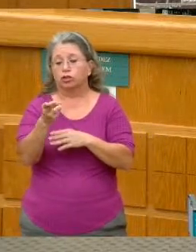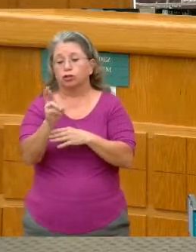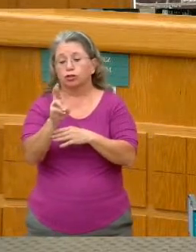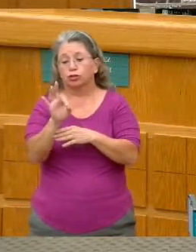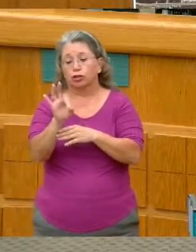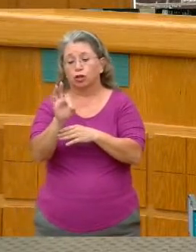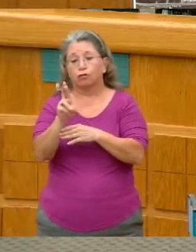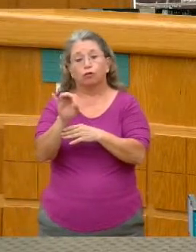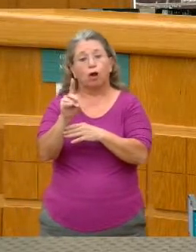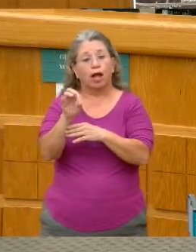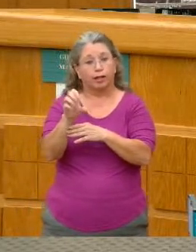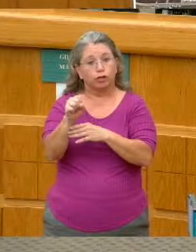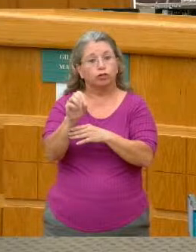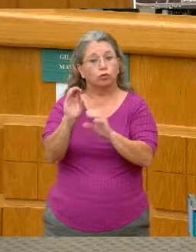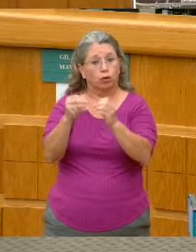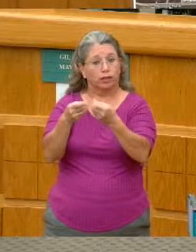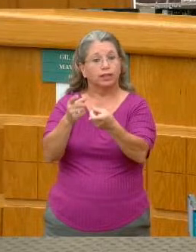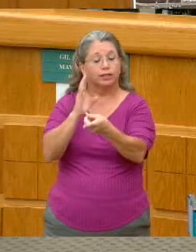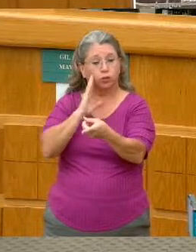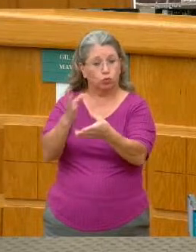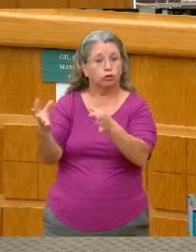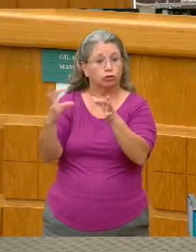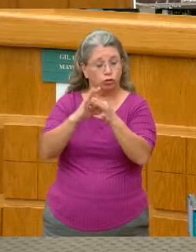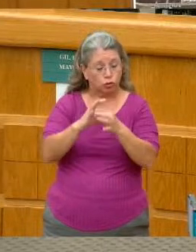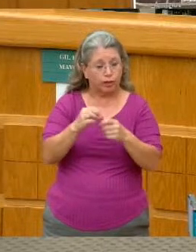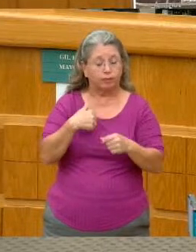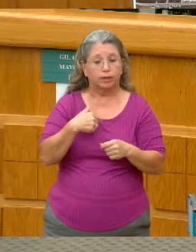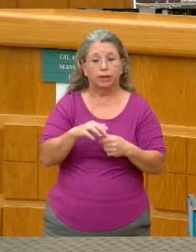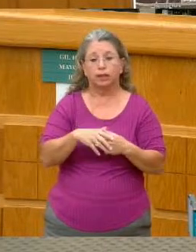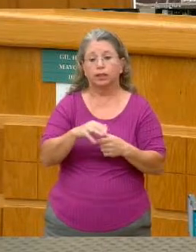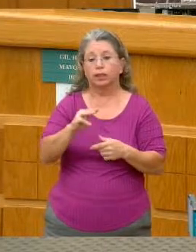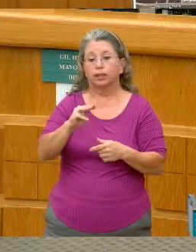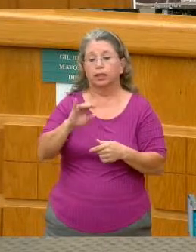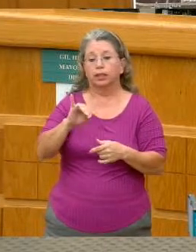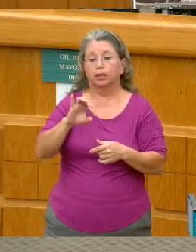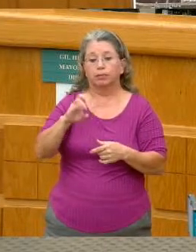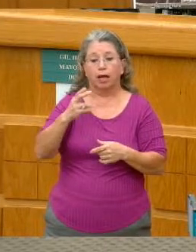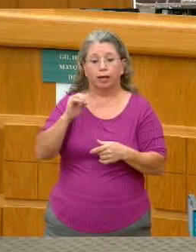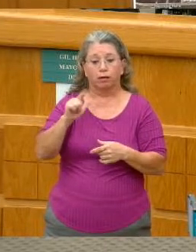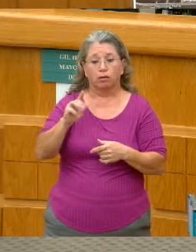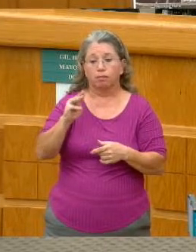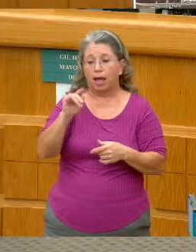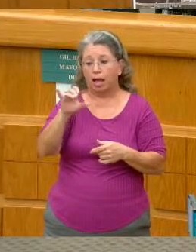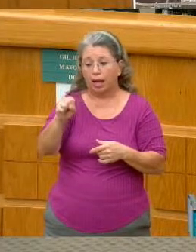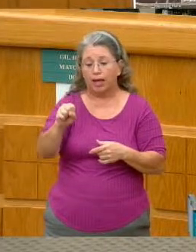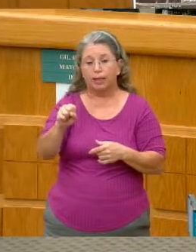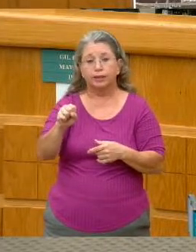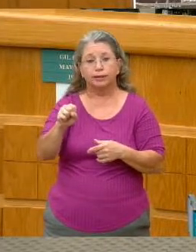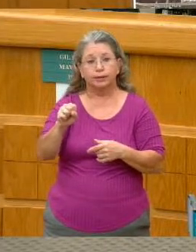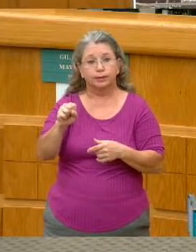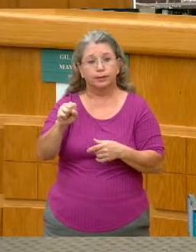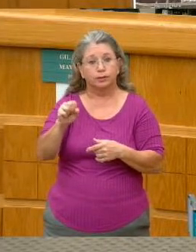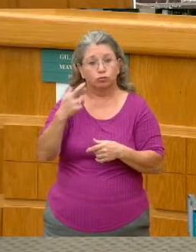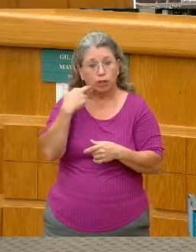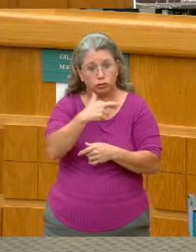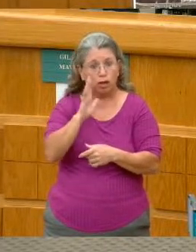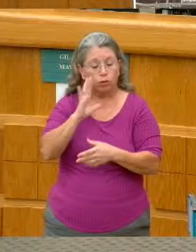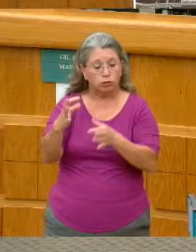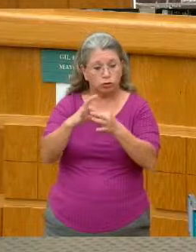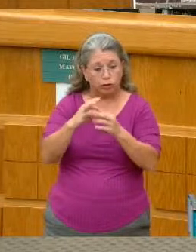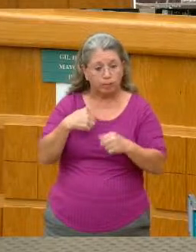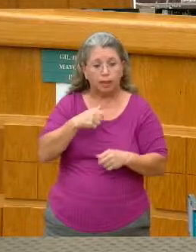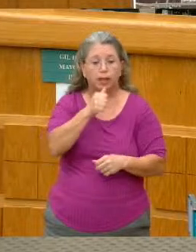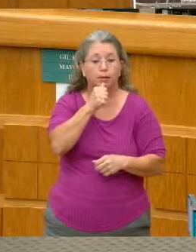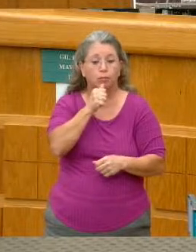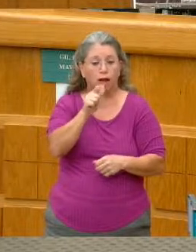me. May Nardone from Michael Mays and the main concessionaire will join me. Private landowners